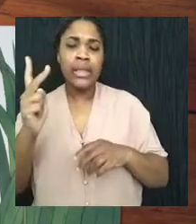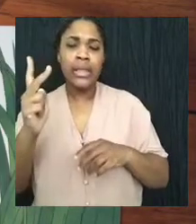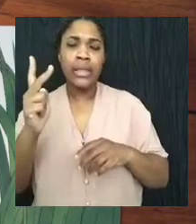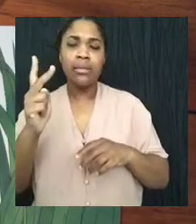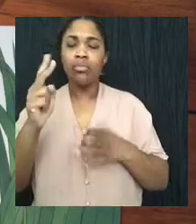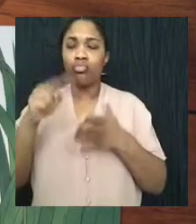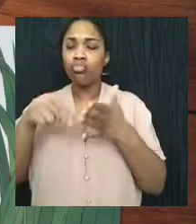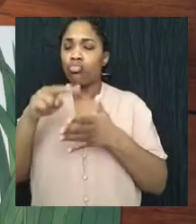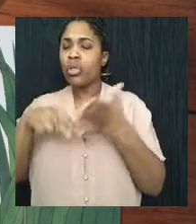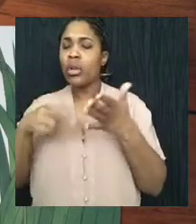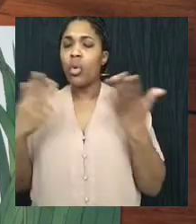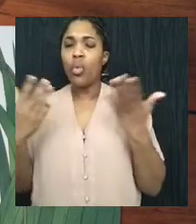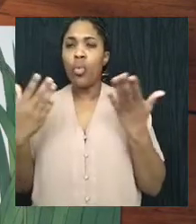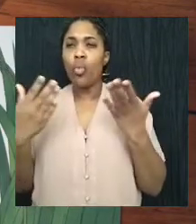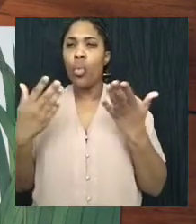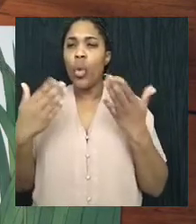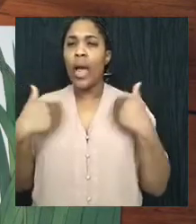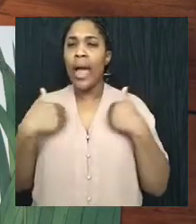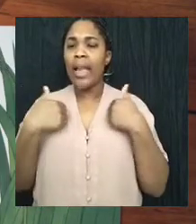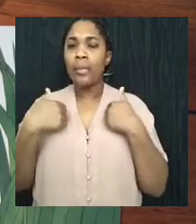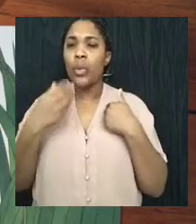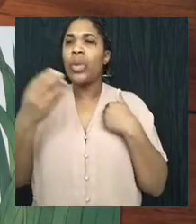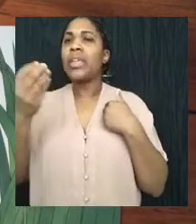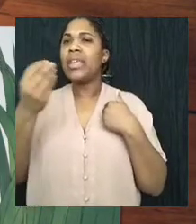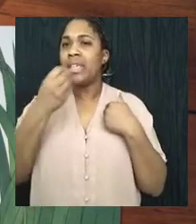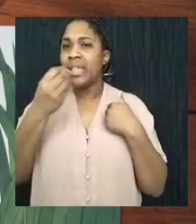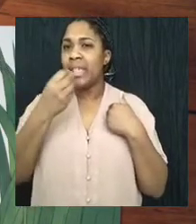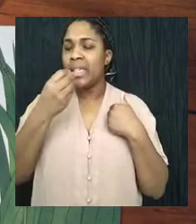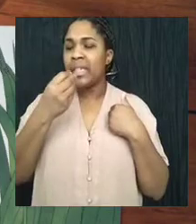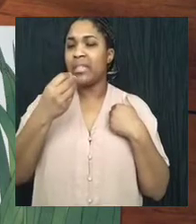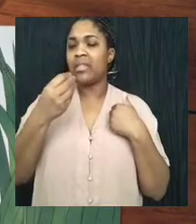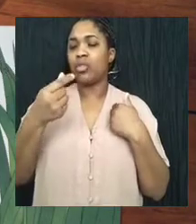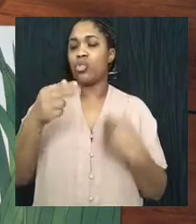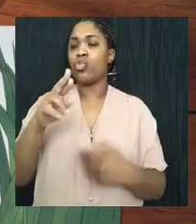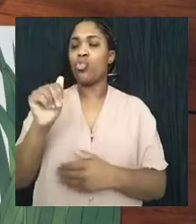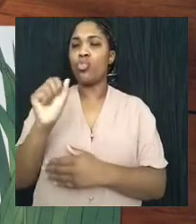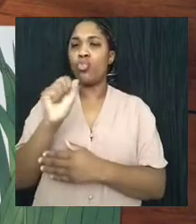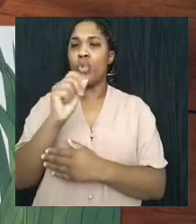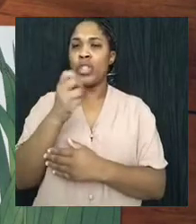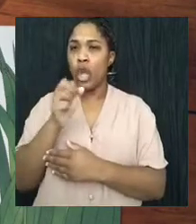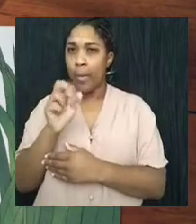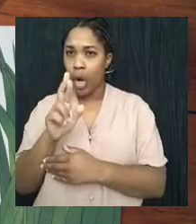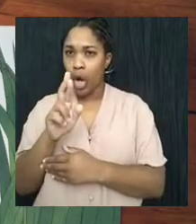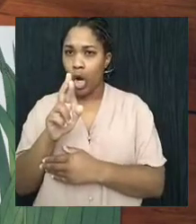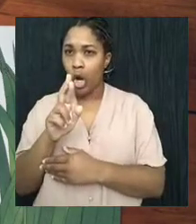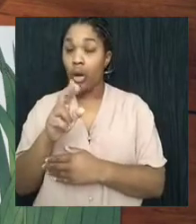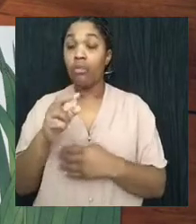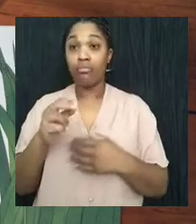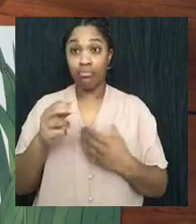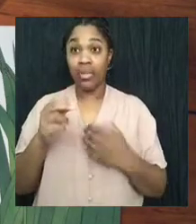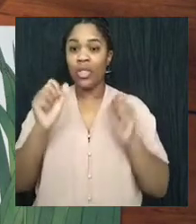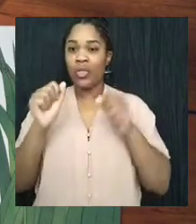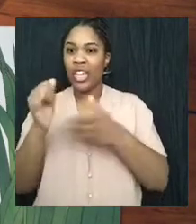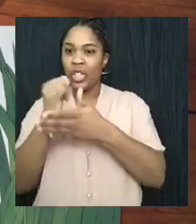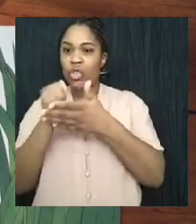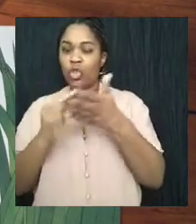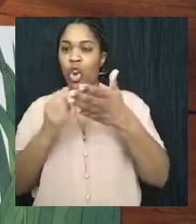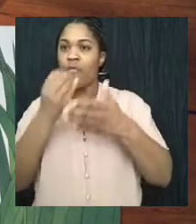on grasshoppers and any other animals you've seen. You can draw food chains.